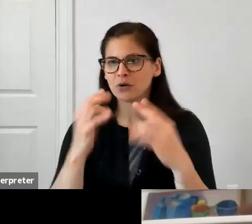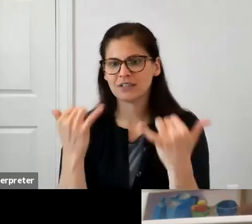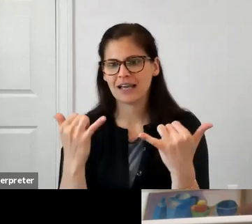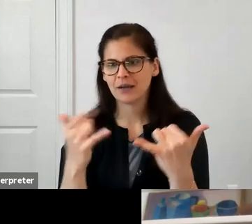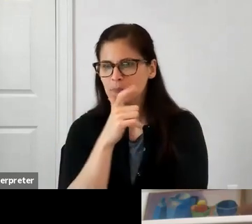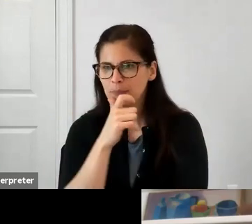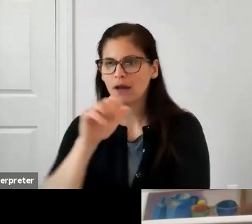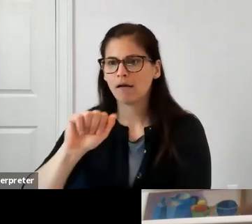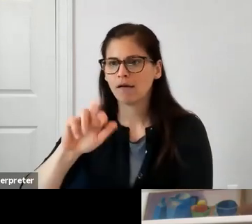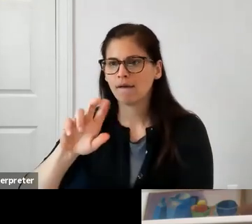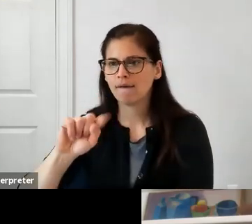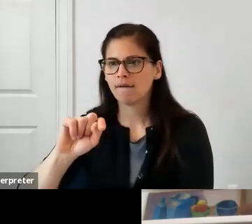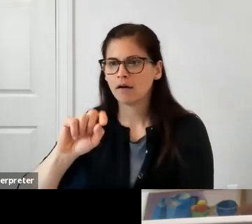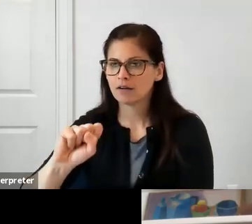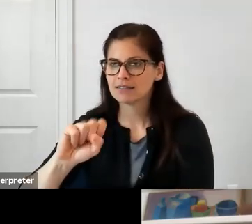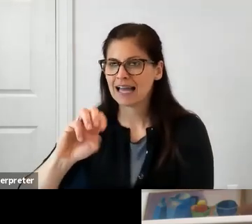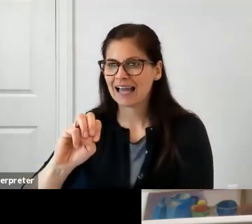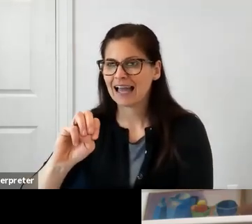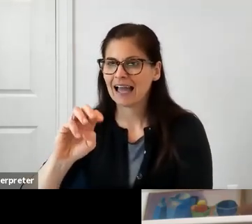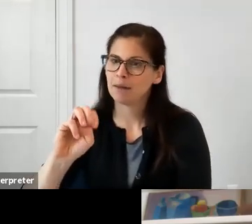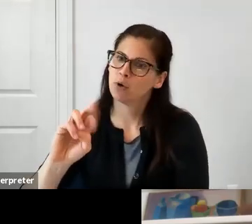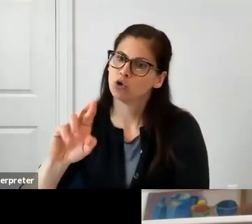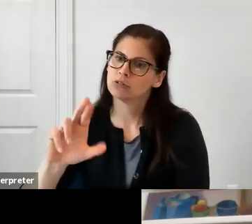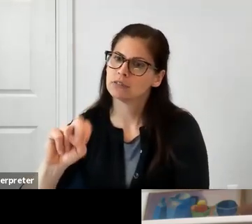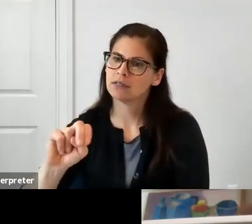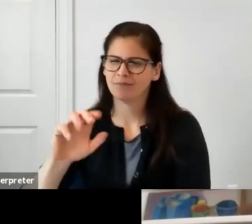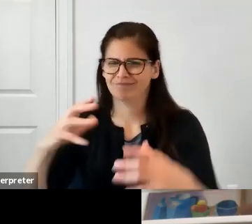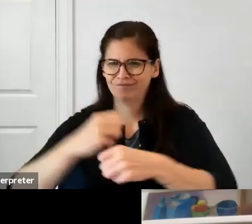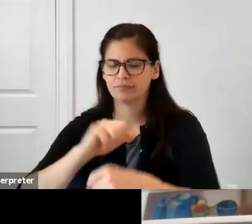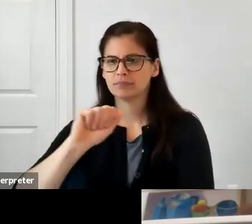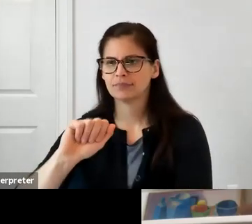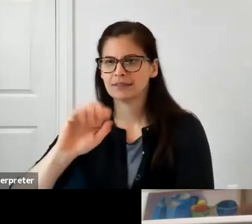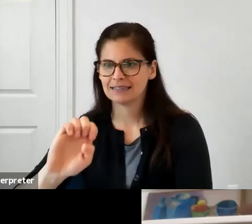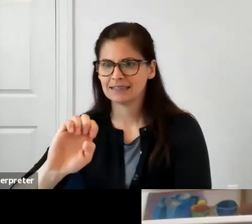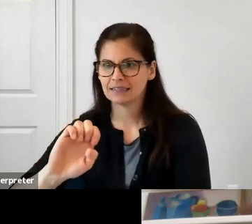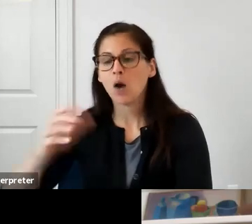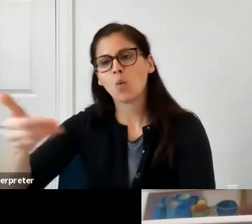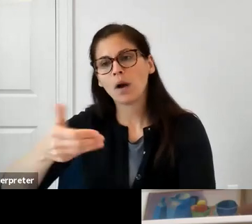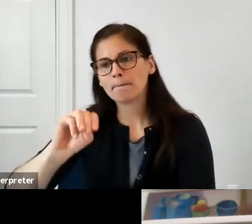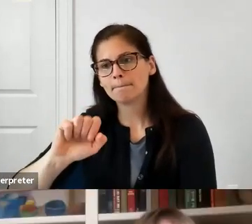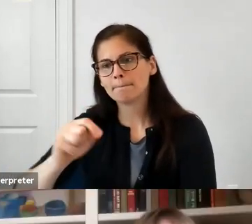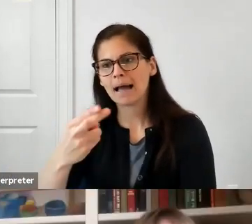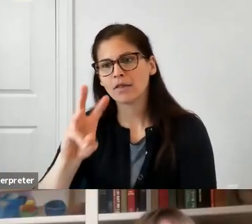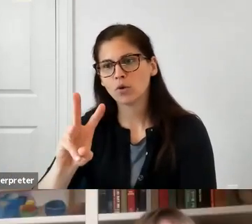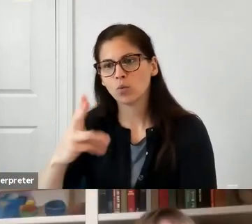is ArtsEmerson. And joining us now is Matthew Harrington. Welcome, Matthew.